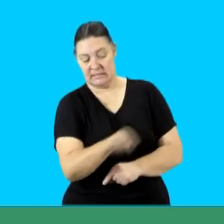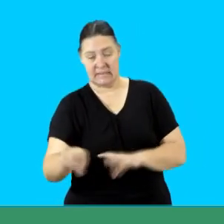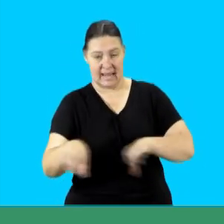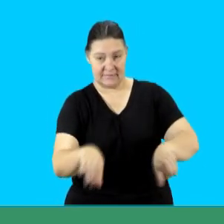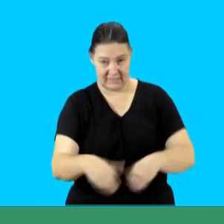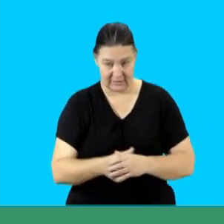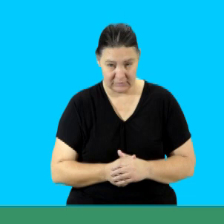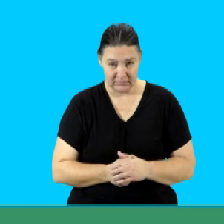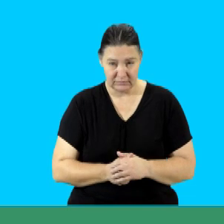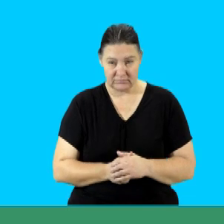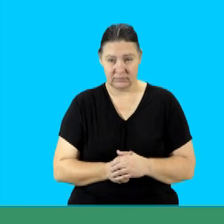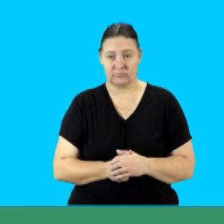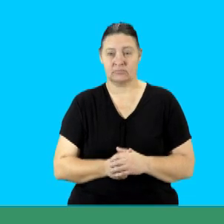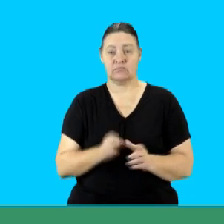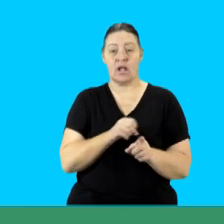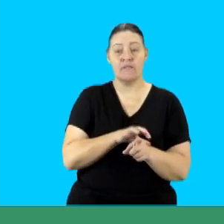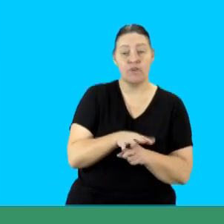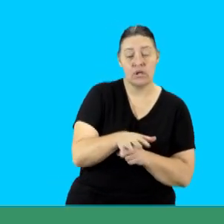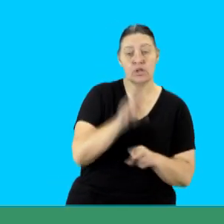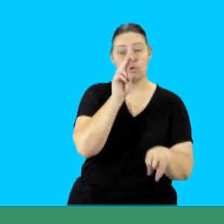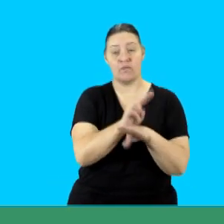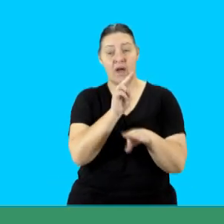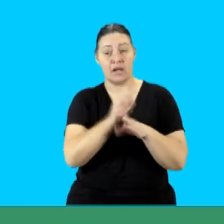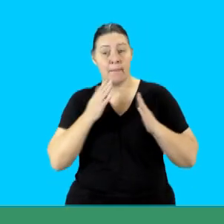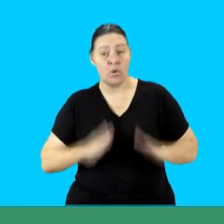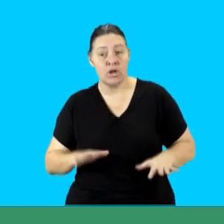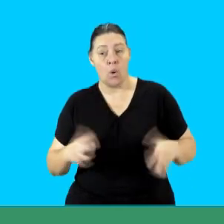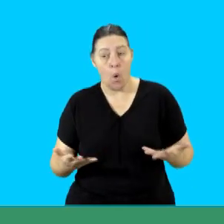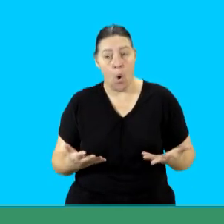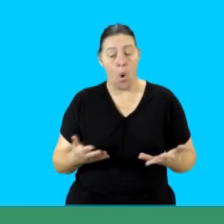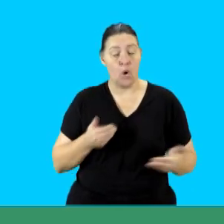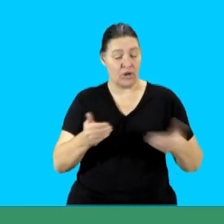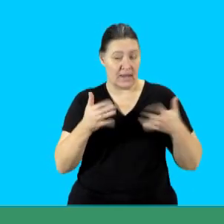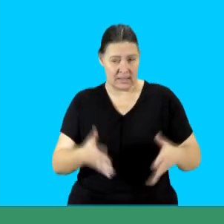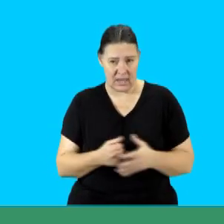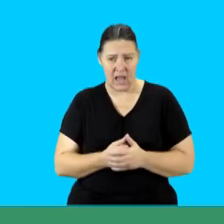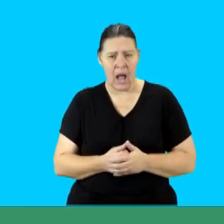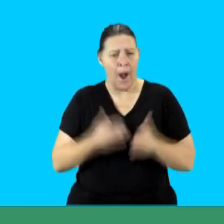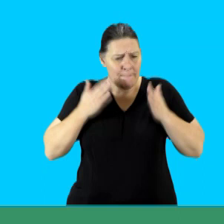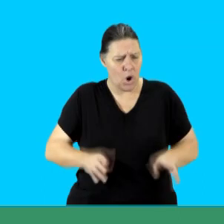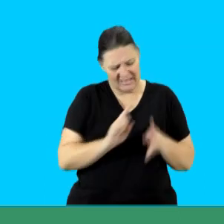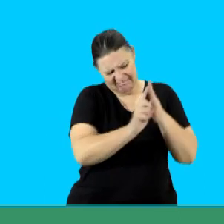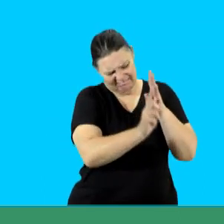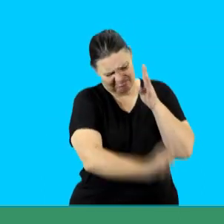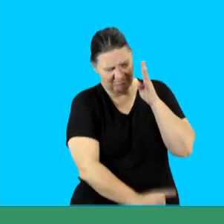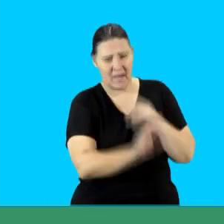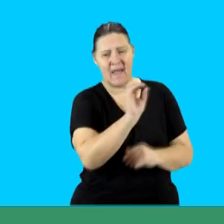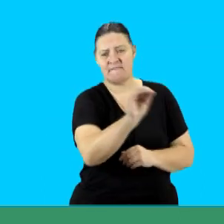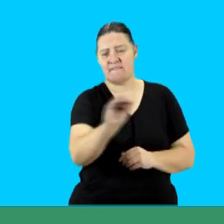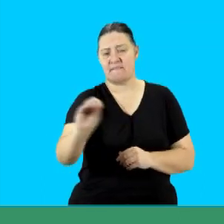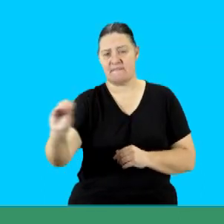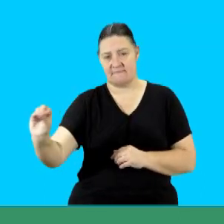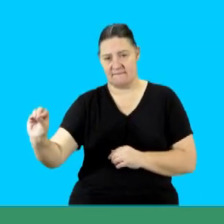activity. Influencing supervisory body or regulators. There are a large number of supervisory bodies and regulators